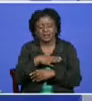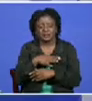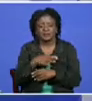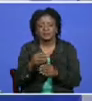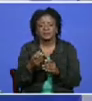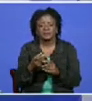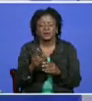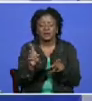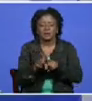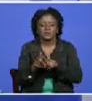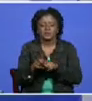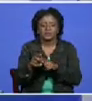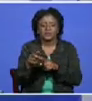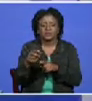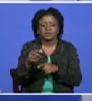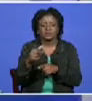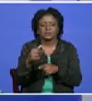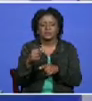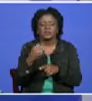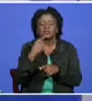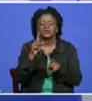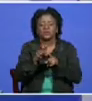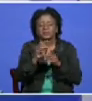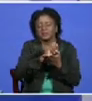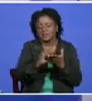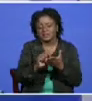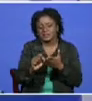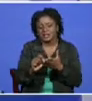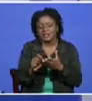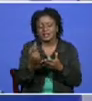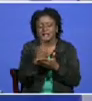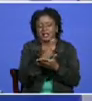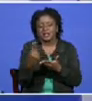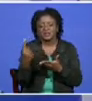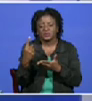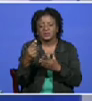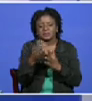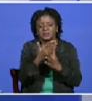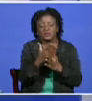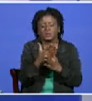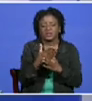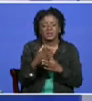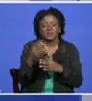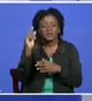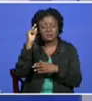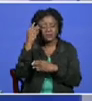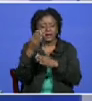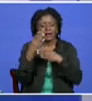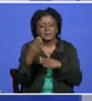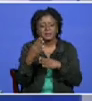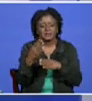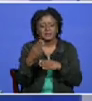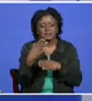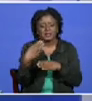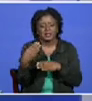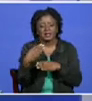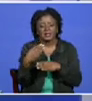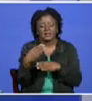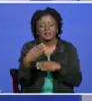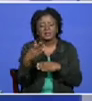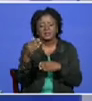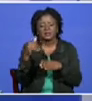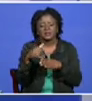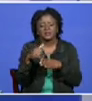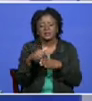Also, a heads of agreement signed last week between the government of the Bahamas and Tarus Family Holdings Limited will include the expansion of the